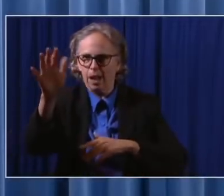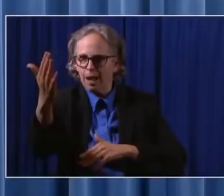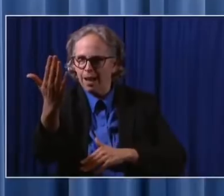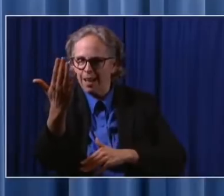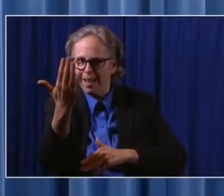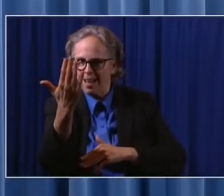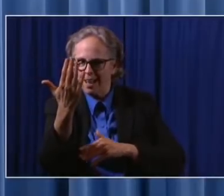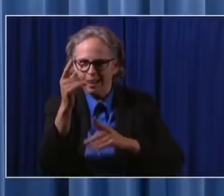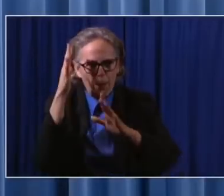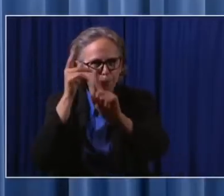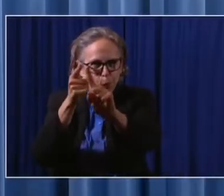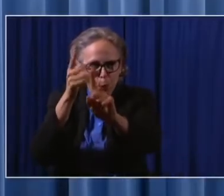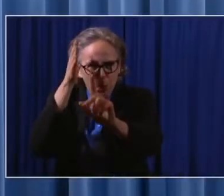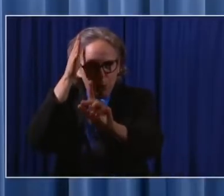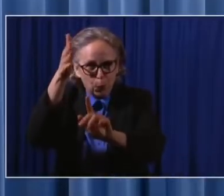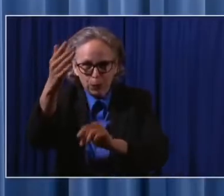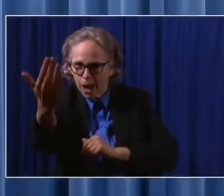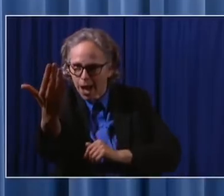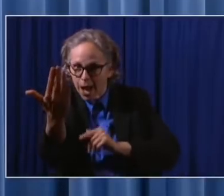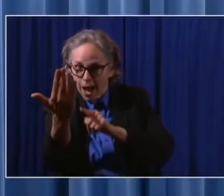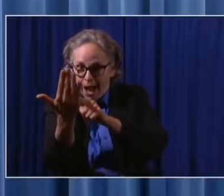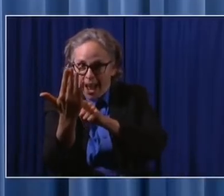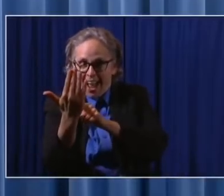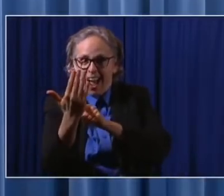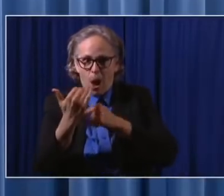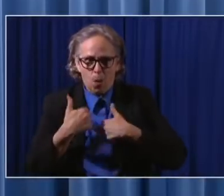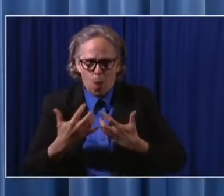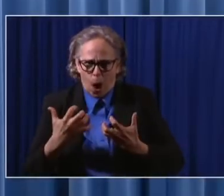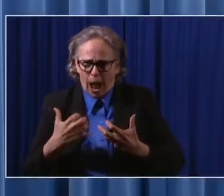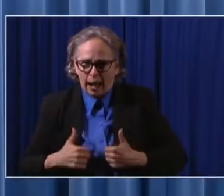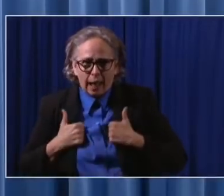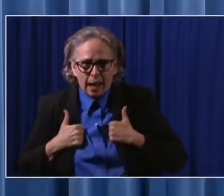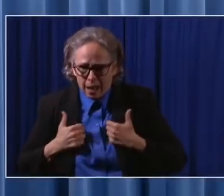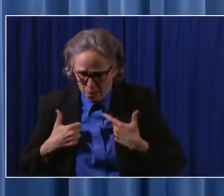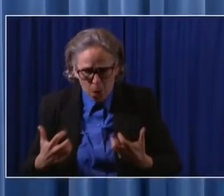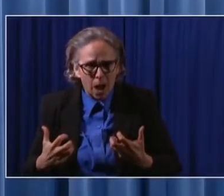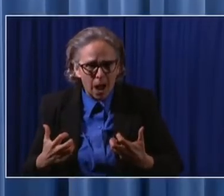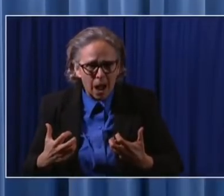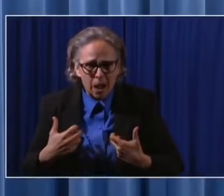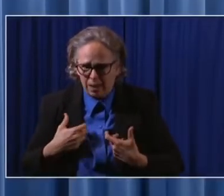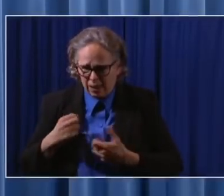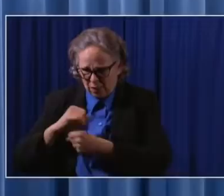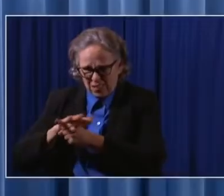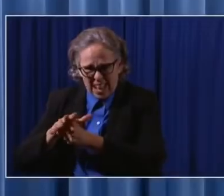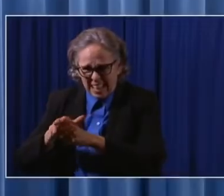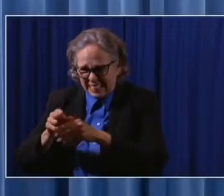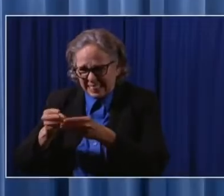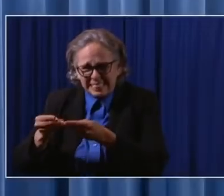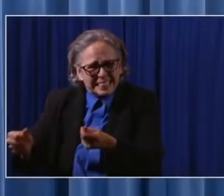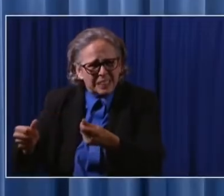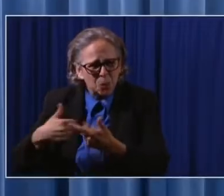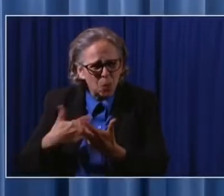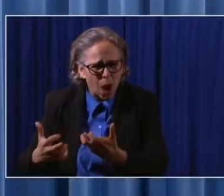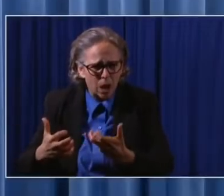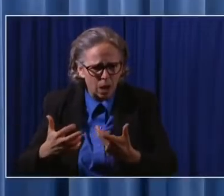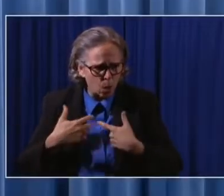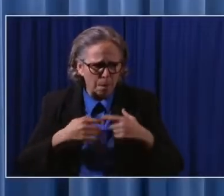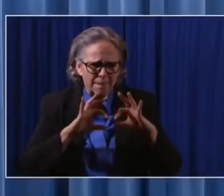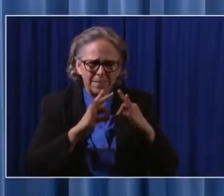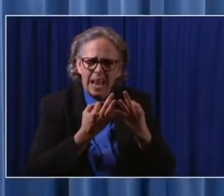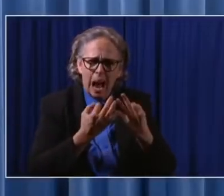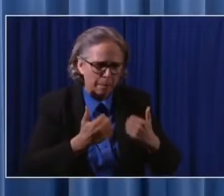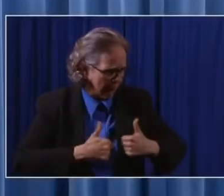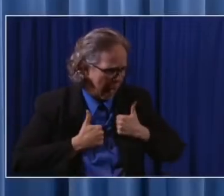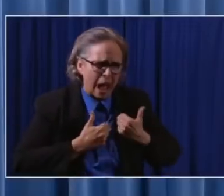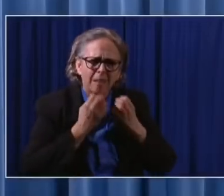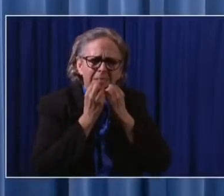all want to be there when this thing is over with. And we want our loved ones to be there. And we want our